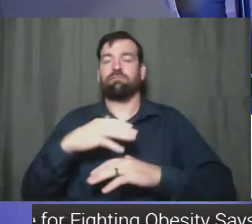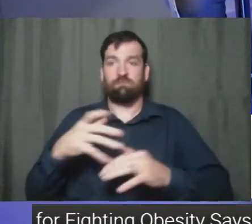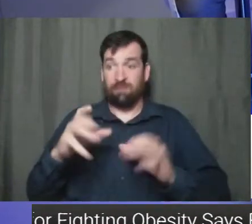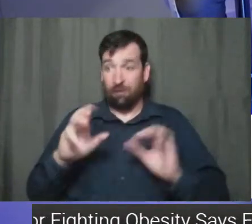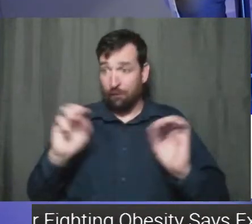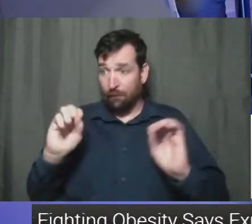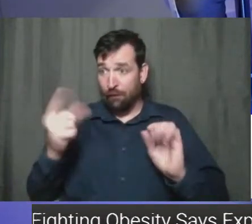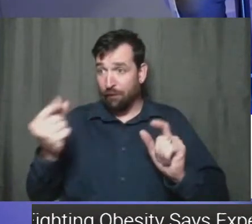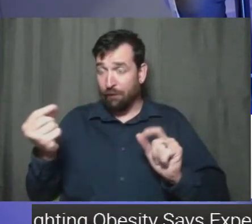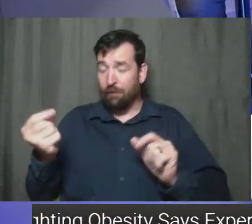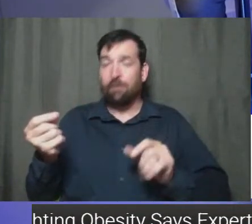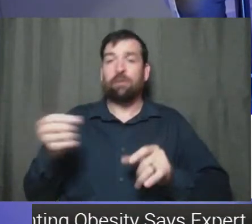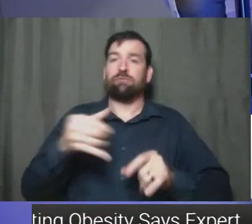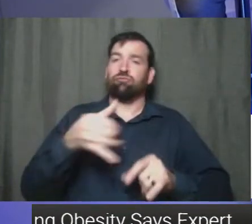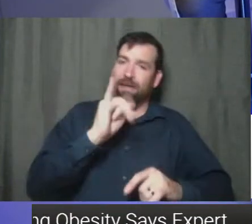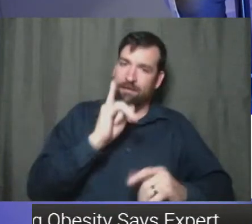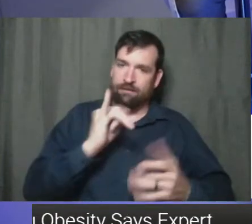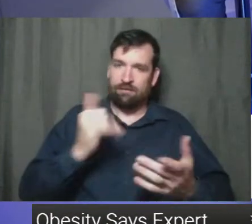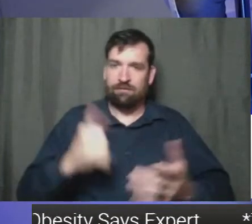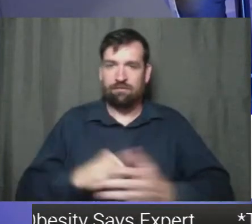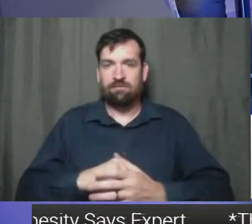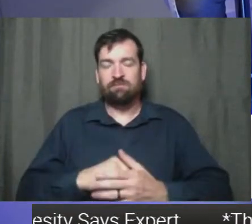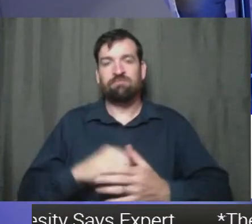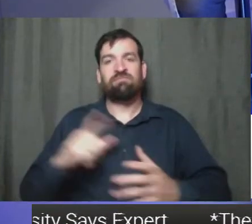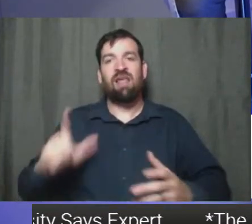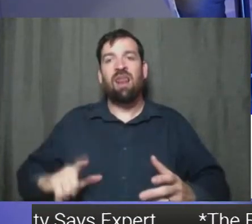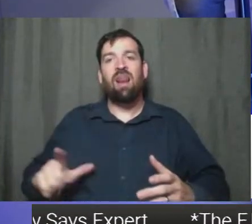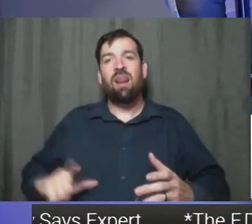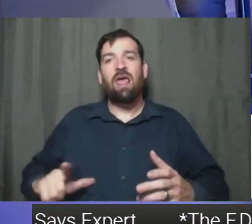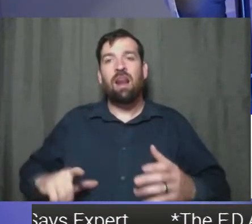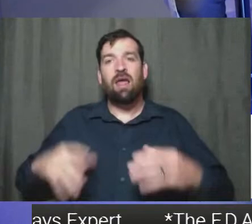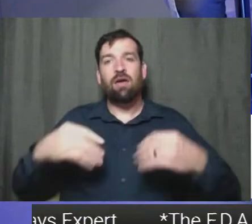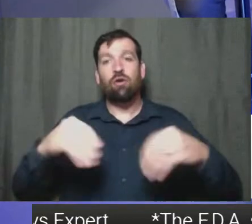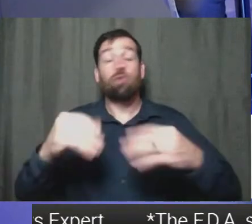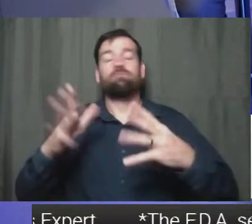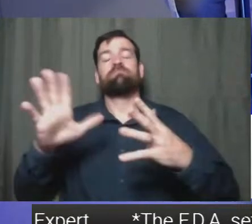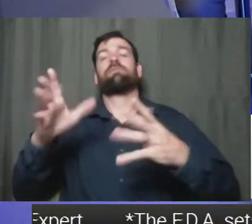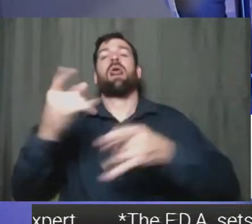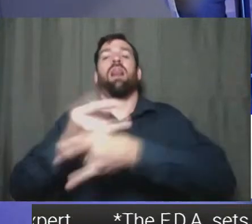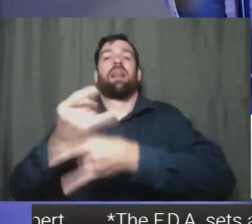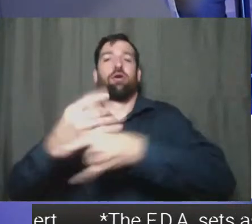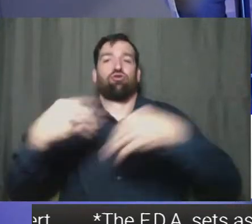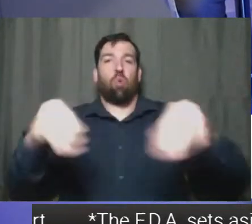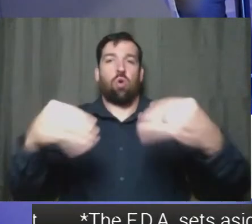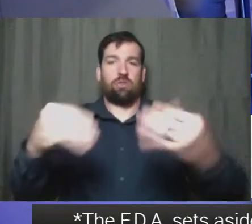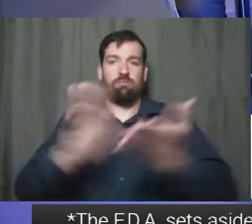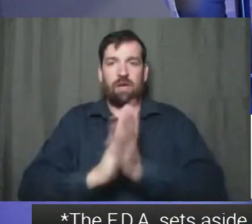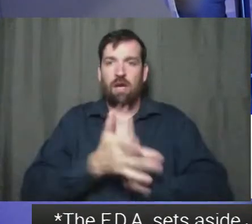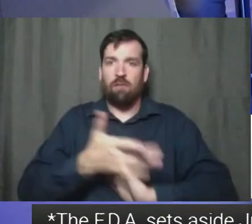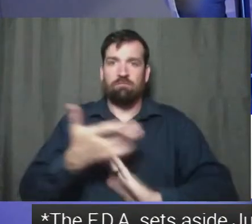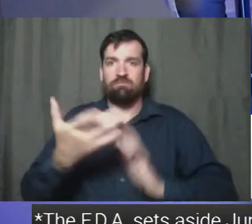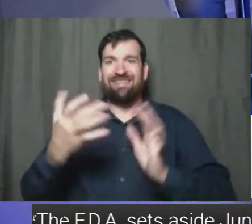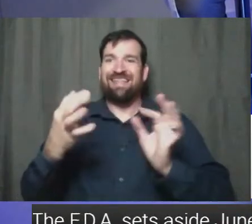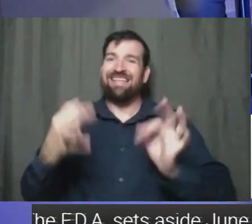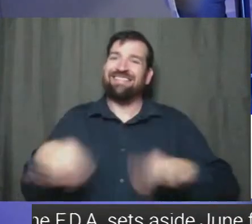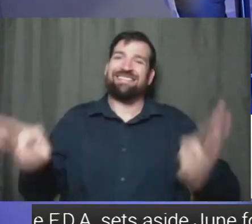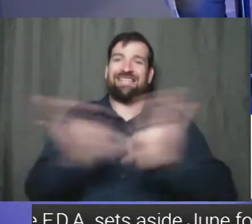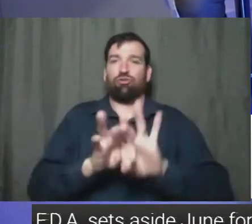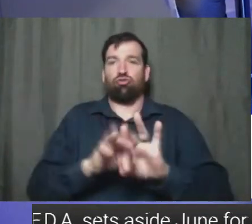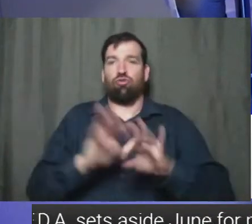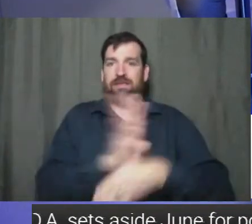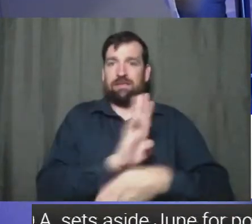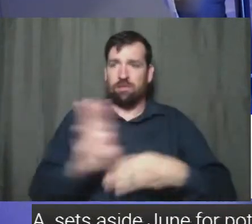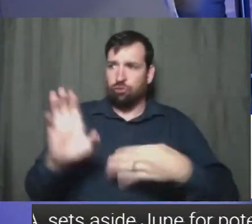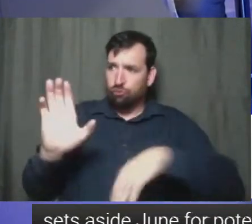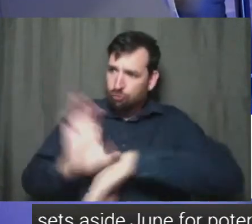about liquor stores being an essential business to be open. People were up in arms about that. Churches and schools closed, but liquor stores